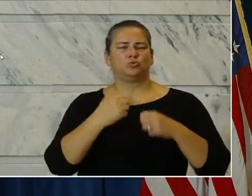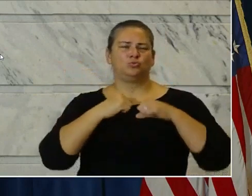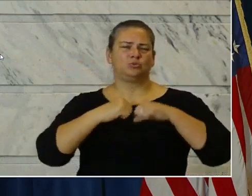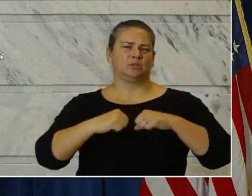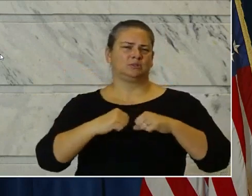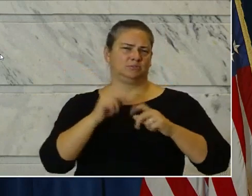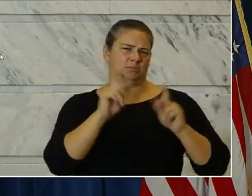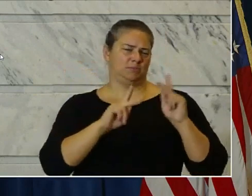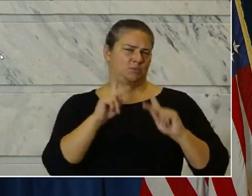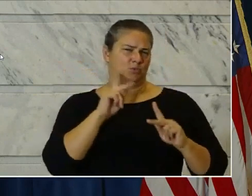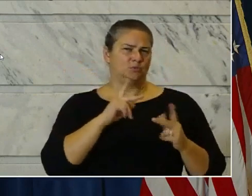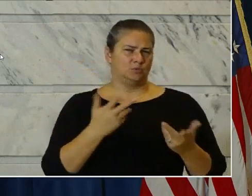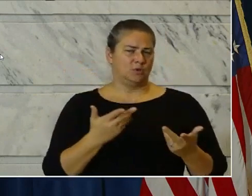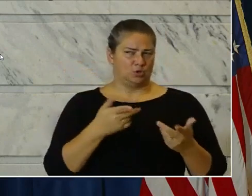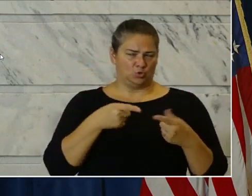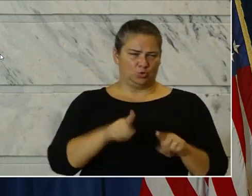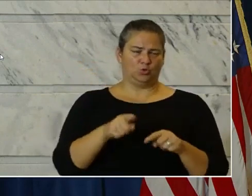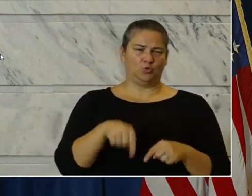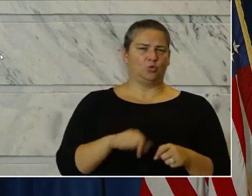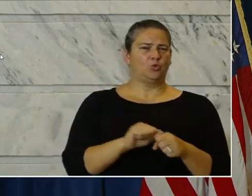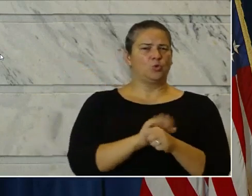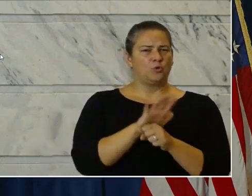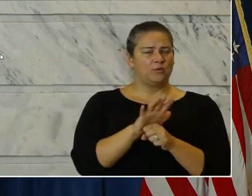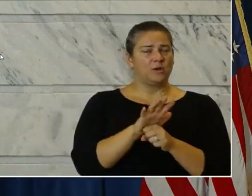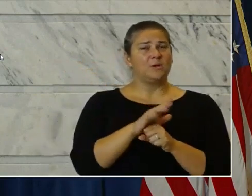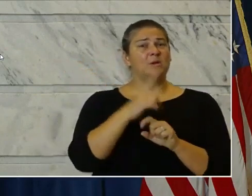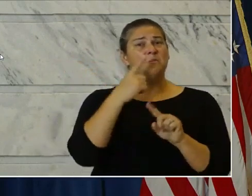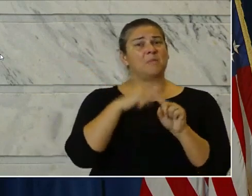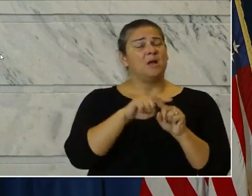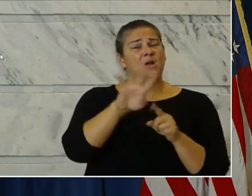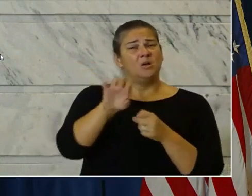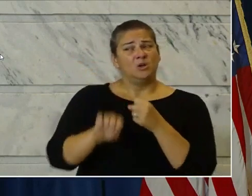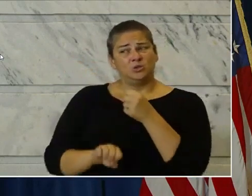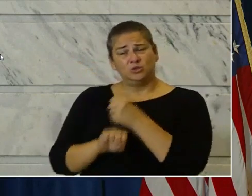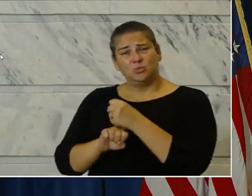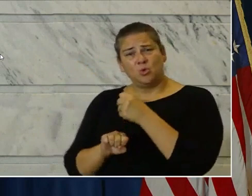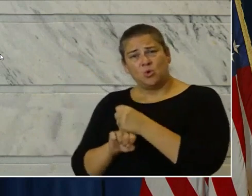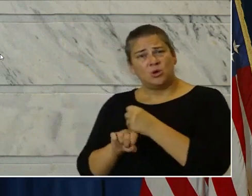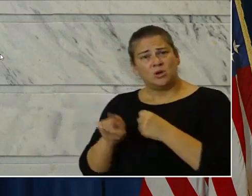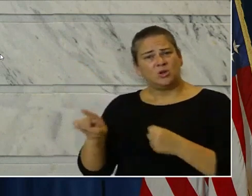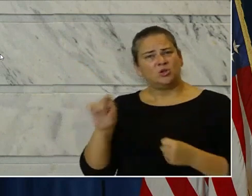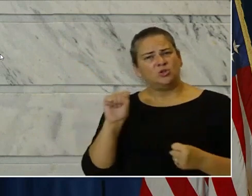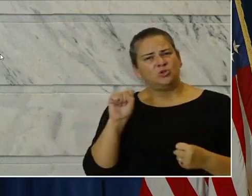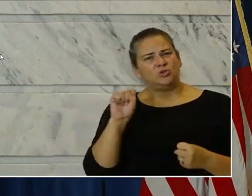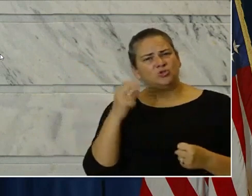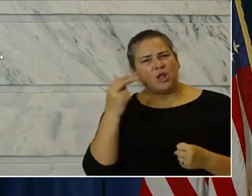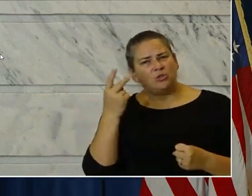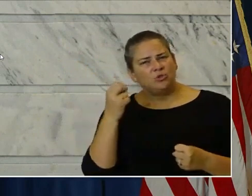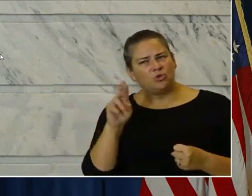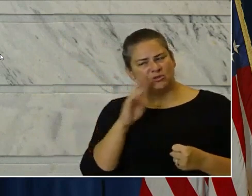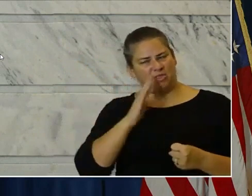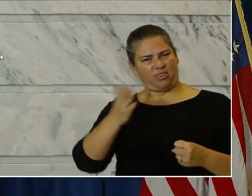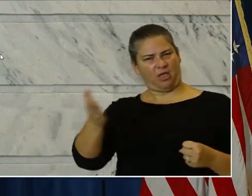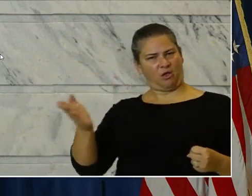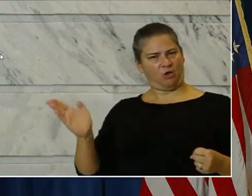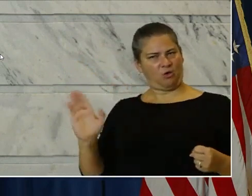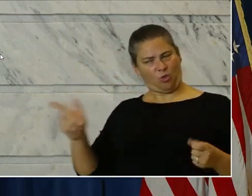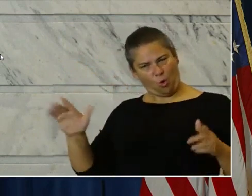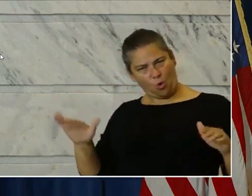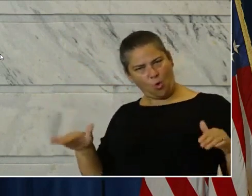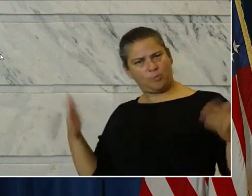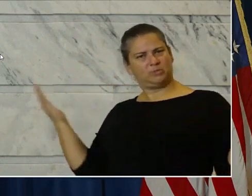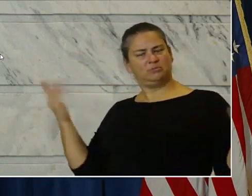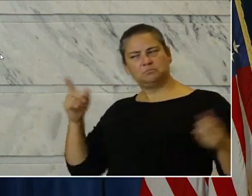you can do. Also support those institutions. Our shelters are out there, they are open, they are working to make sure they are